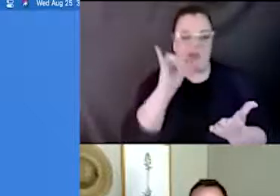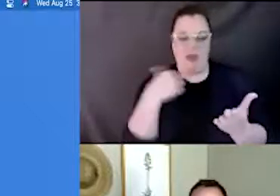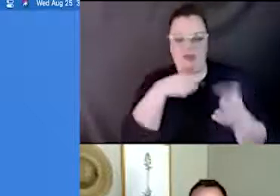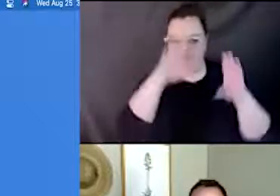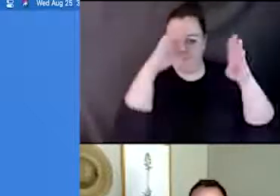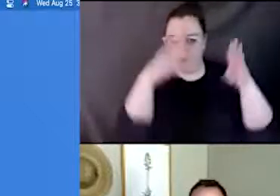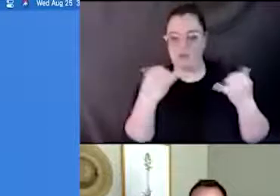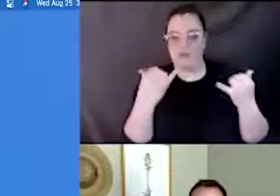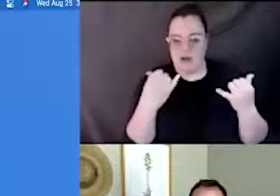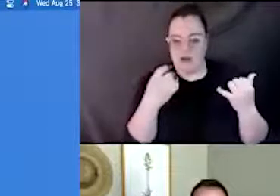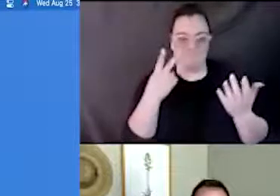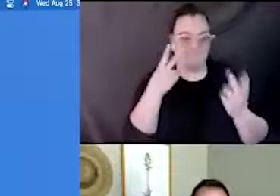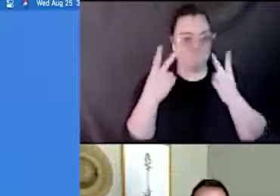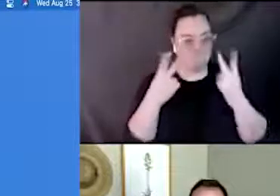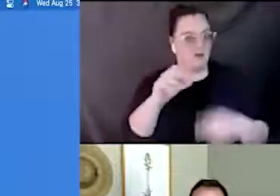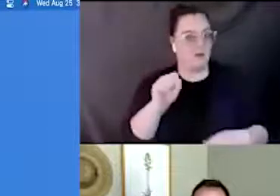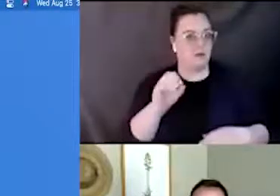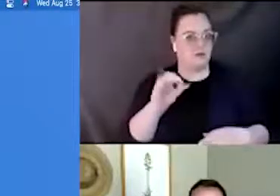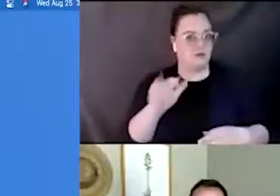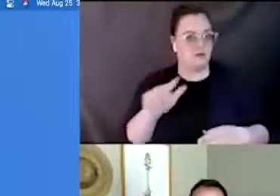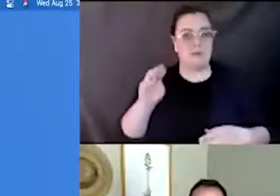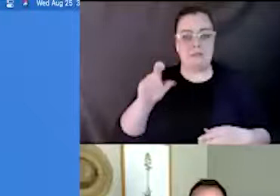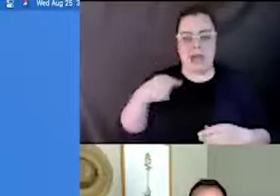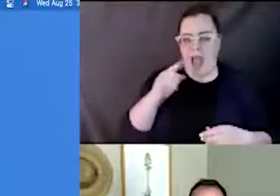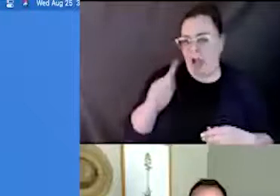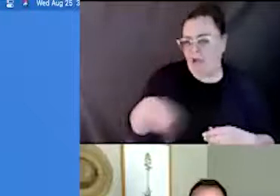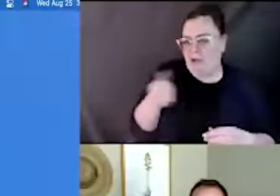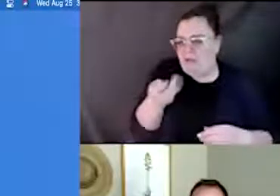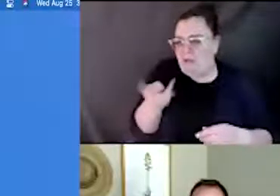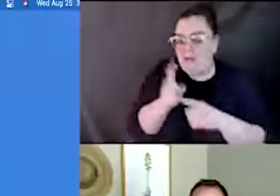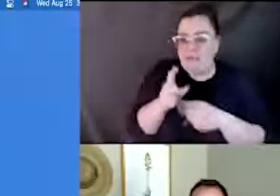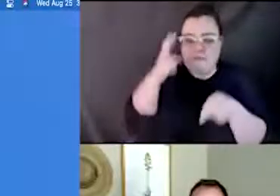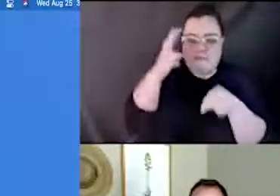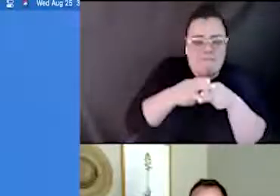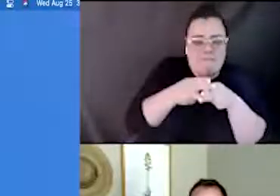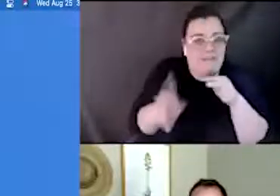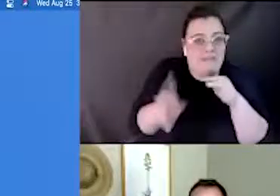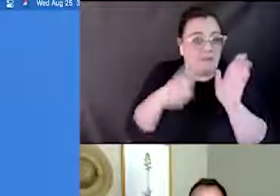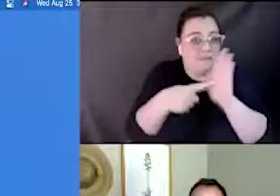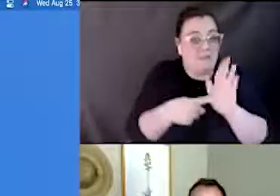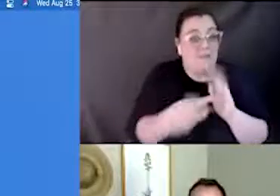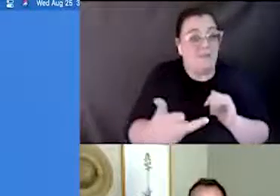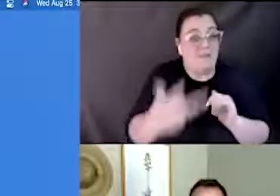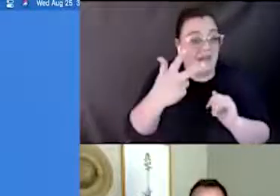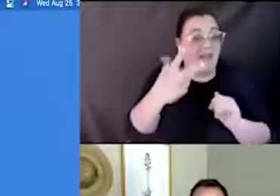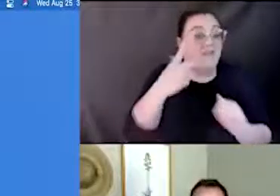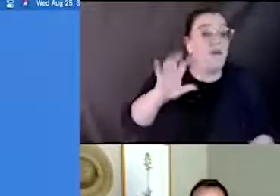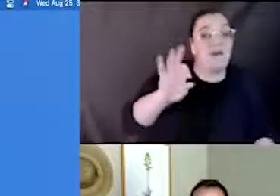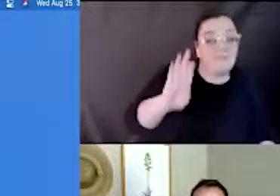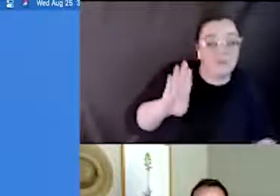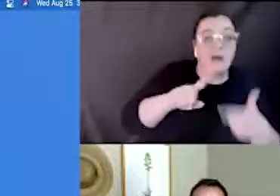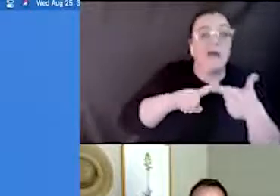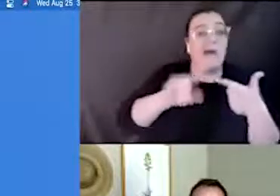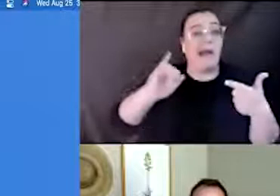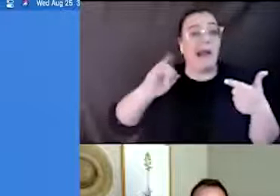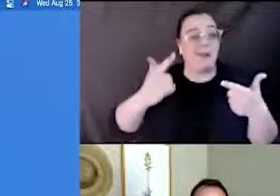on today. And we only have a few minutes left of our time. So what I'll do is show you these three sections for Facebook, Instagram, and Twitter.